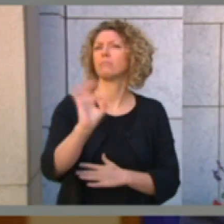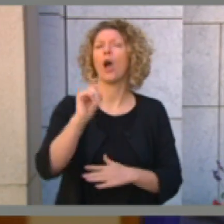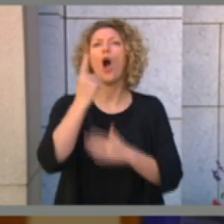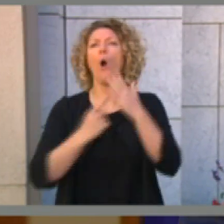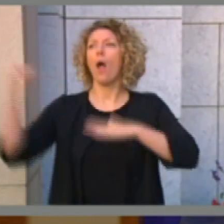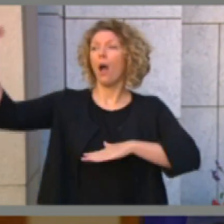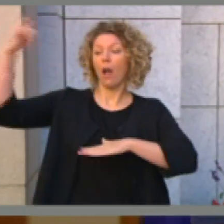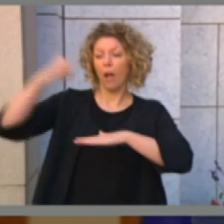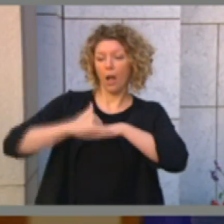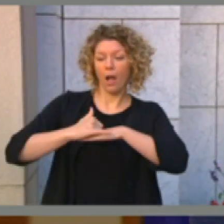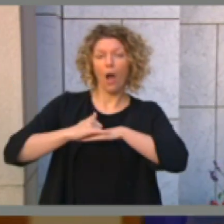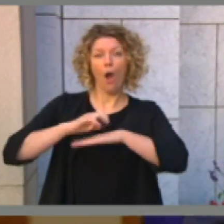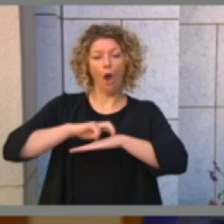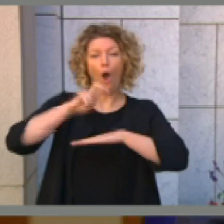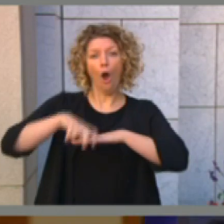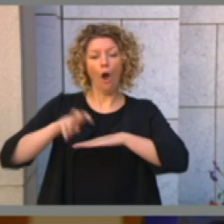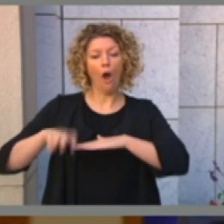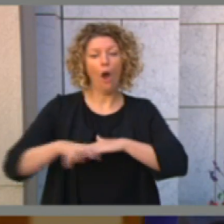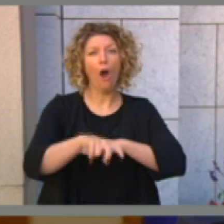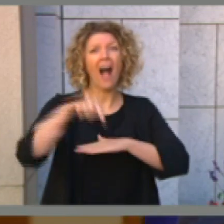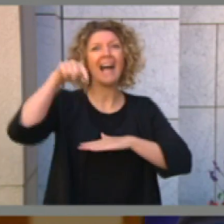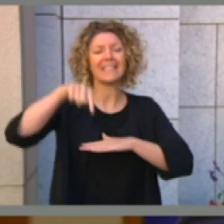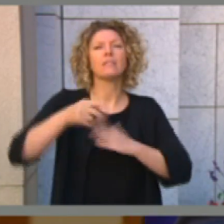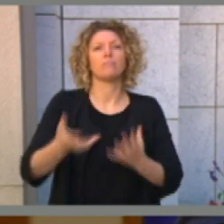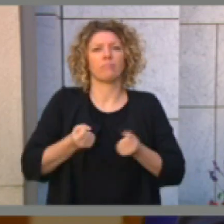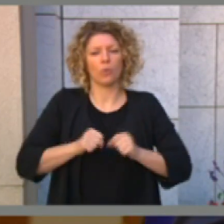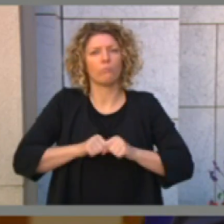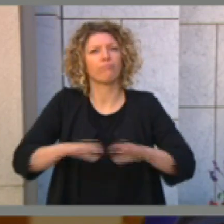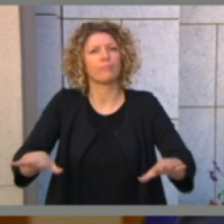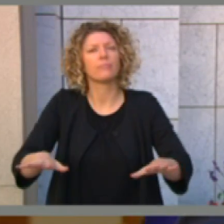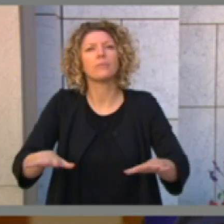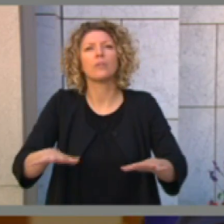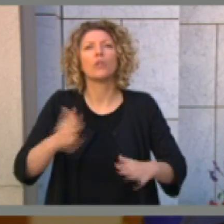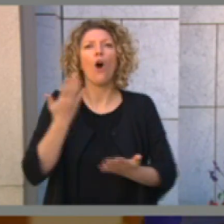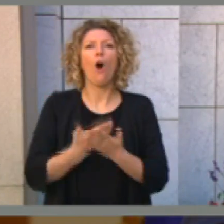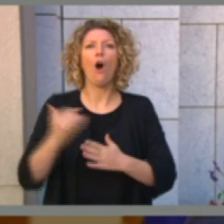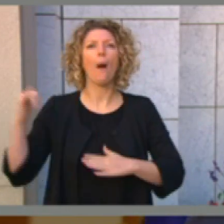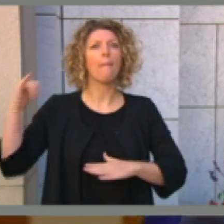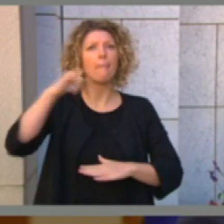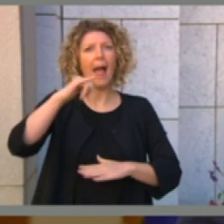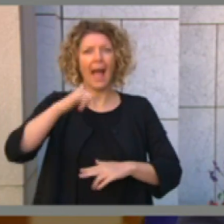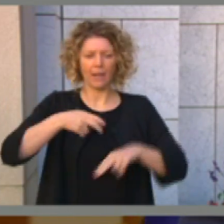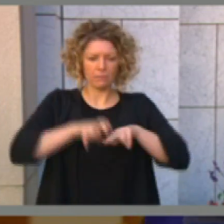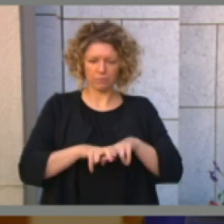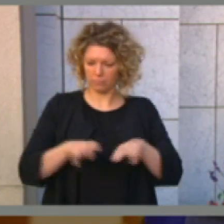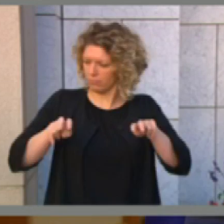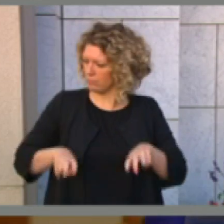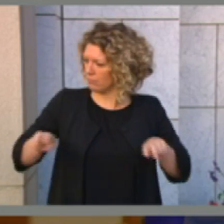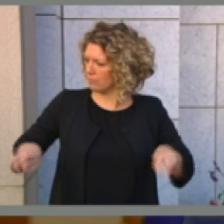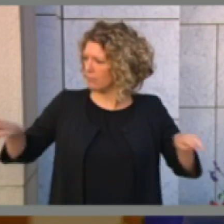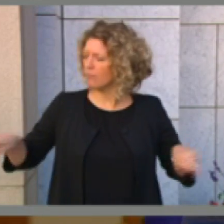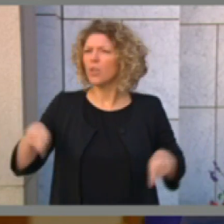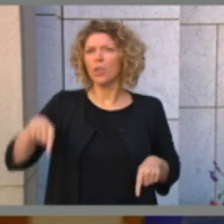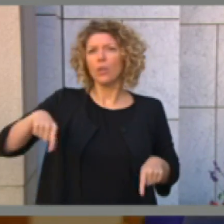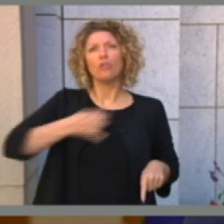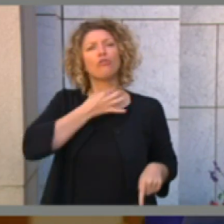arrived or where they brought it from. And so the issue is not people necessarily being on planes as a great